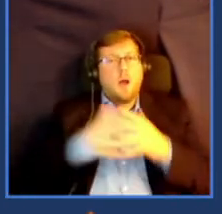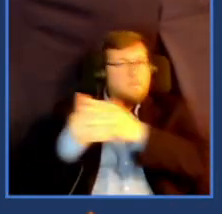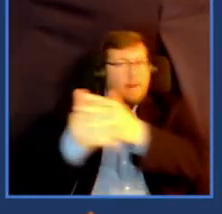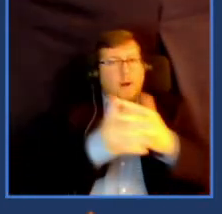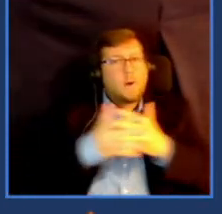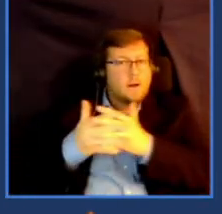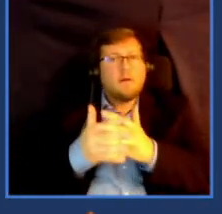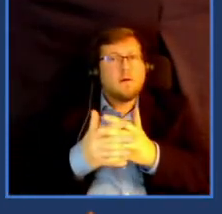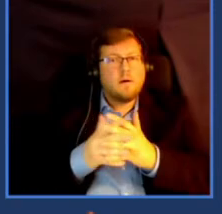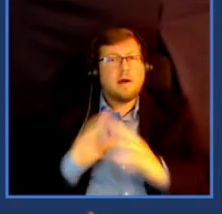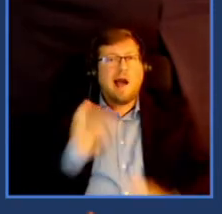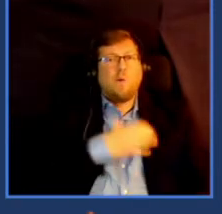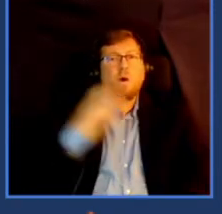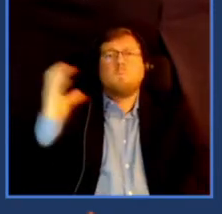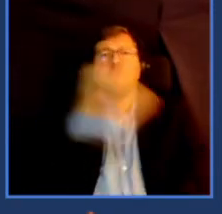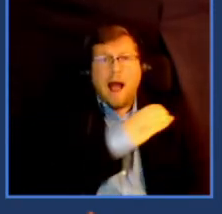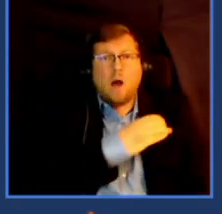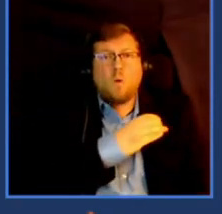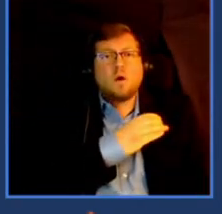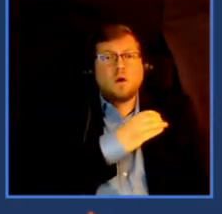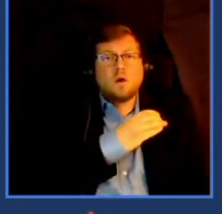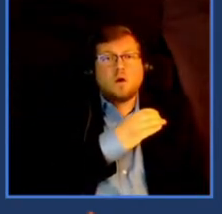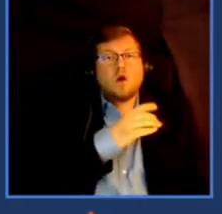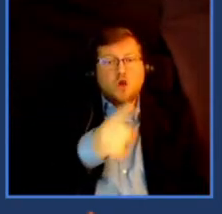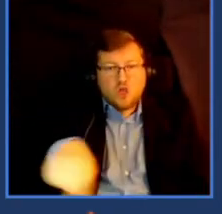The power is in your hands.